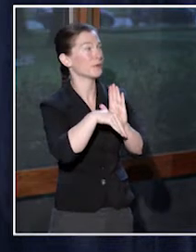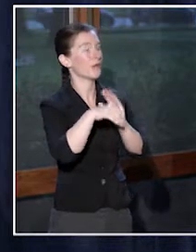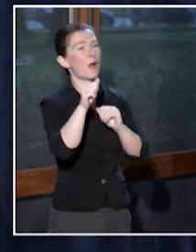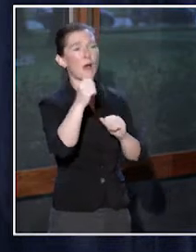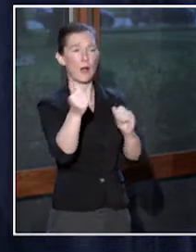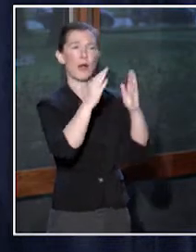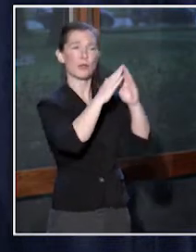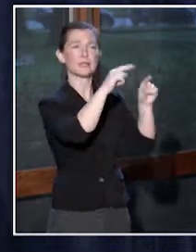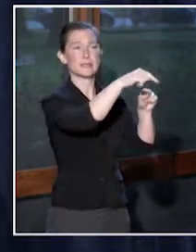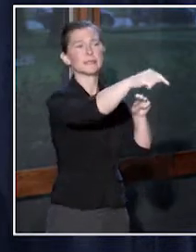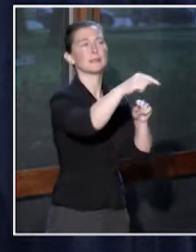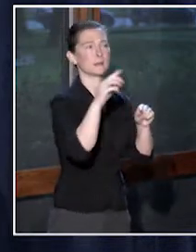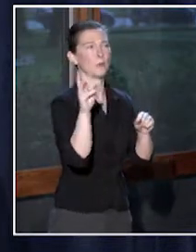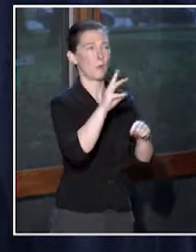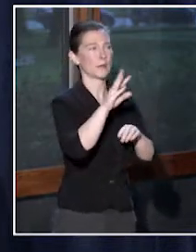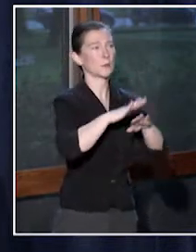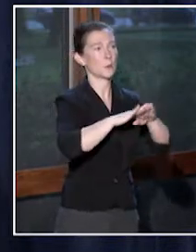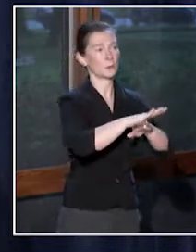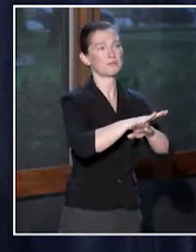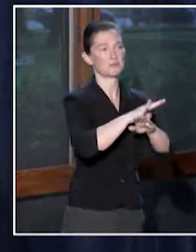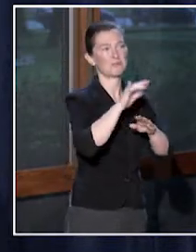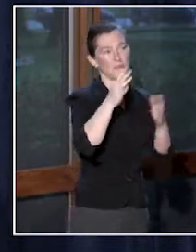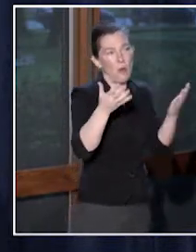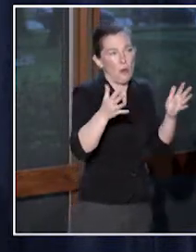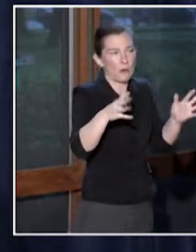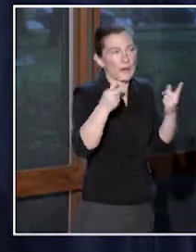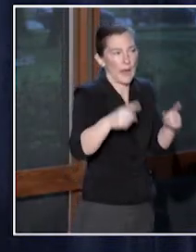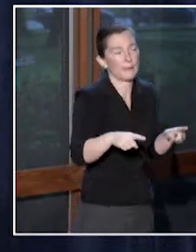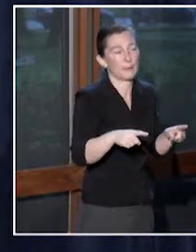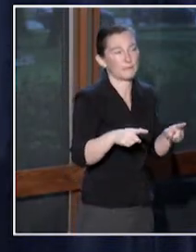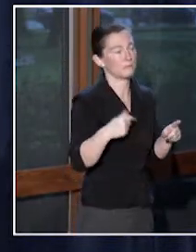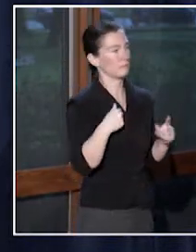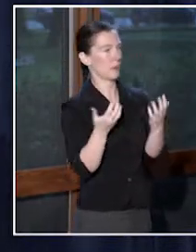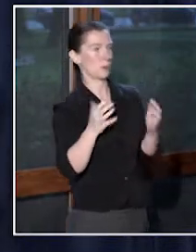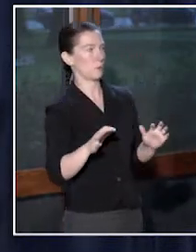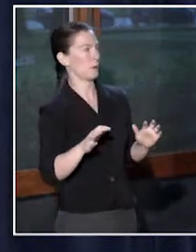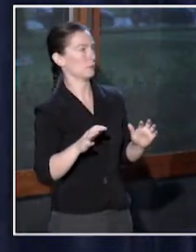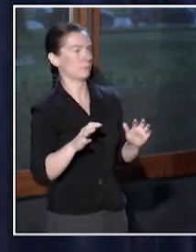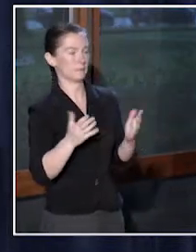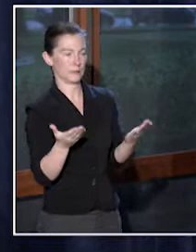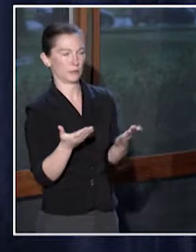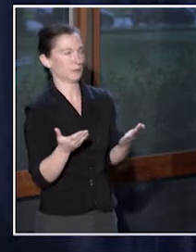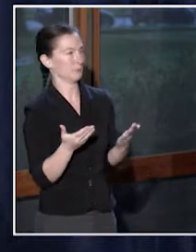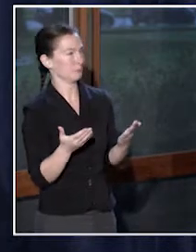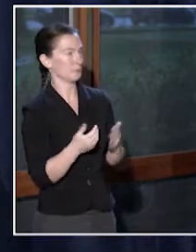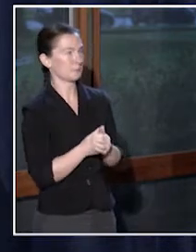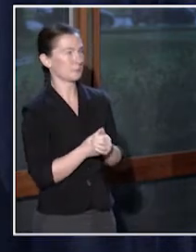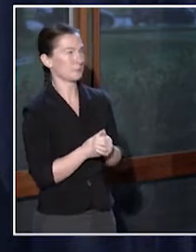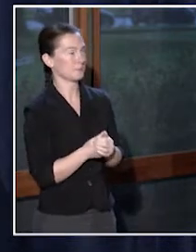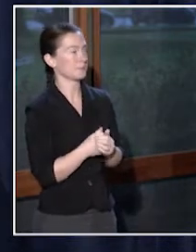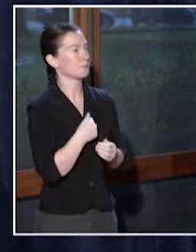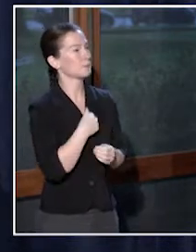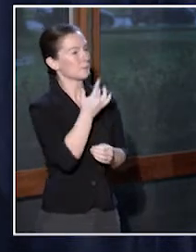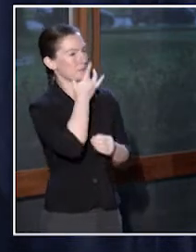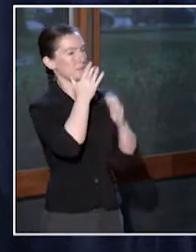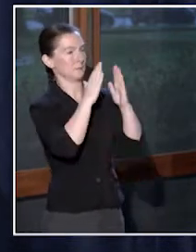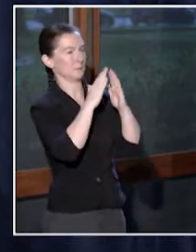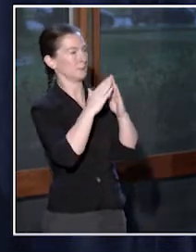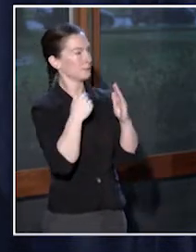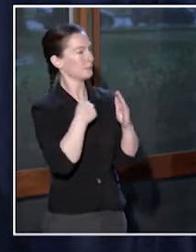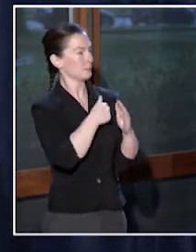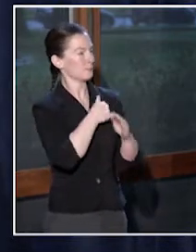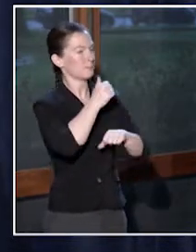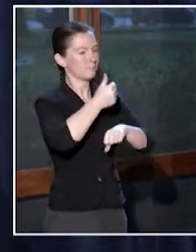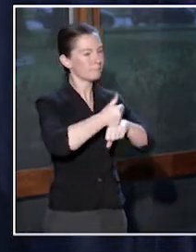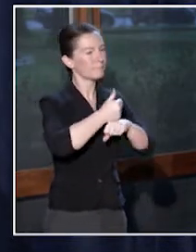cities on the West Coast. It isn't going to happen here. I want a city where we actively create housing options